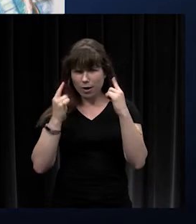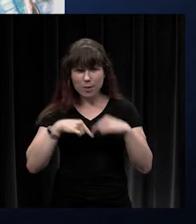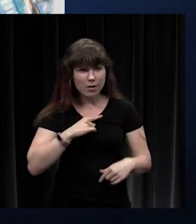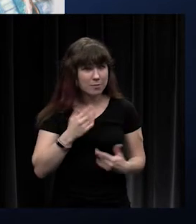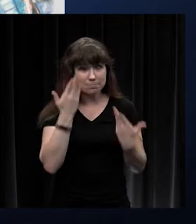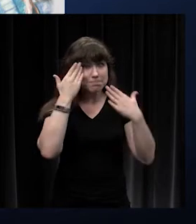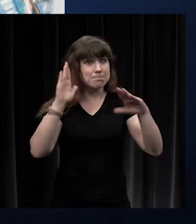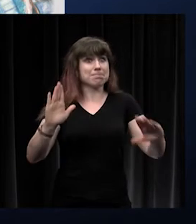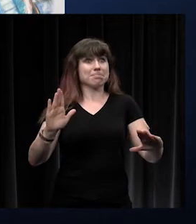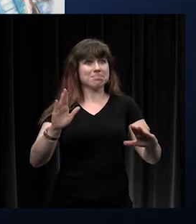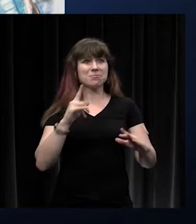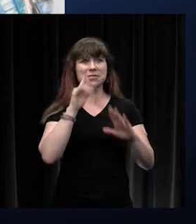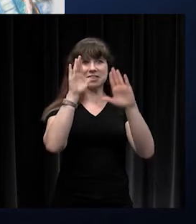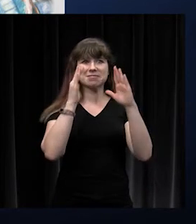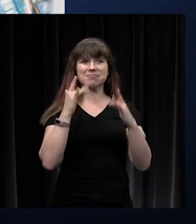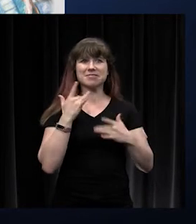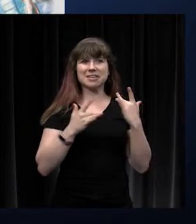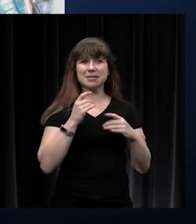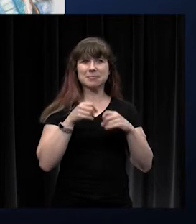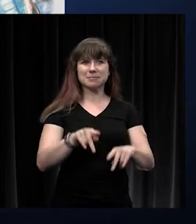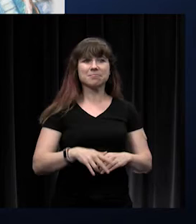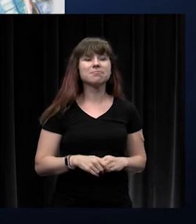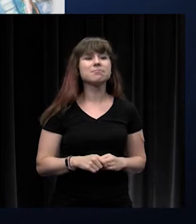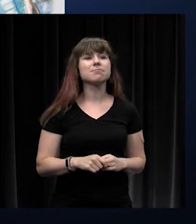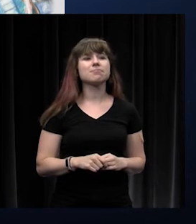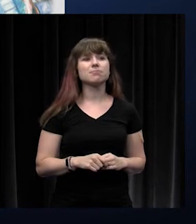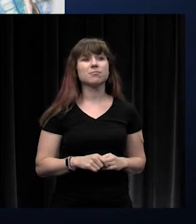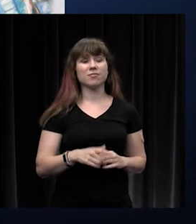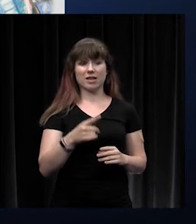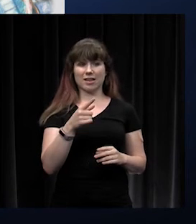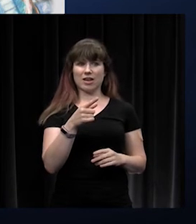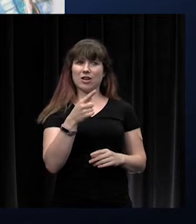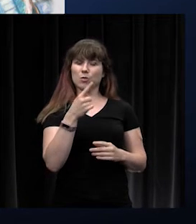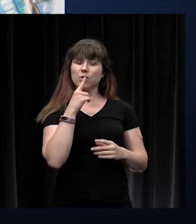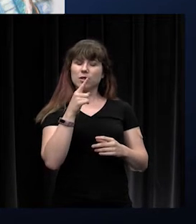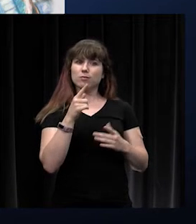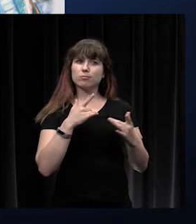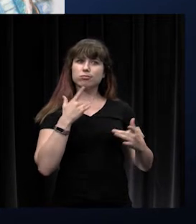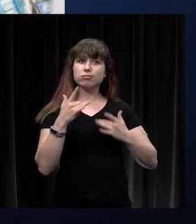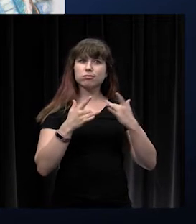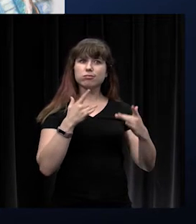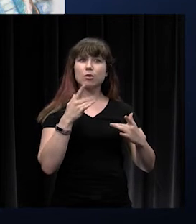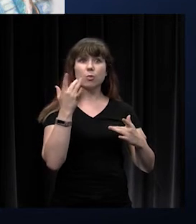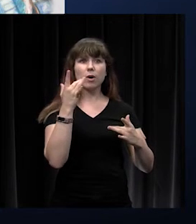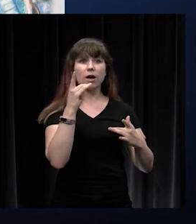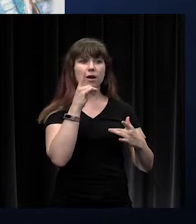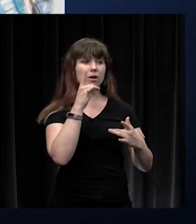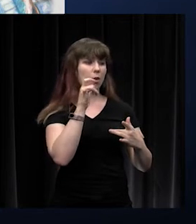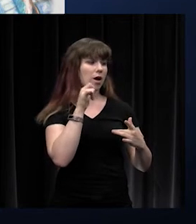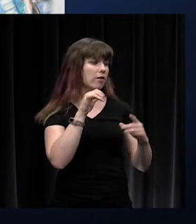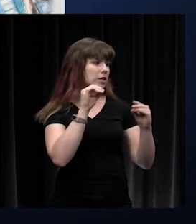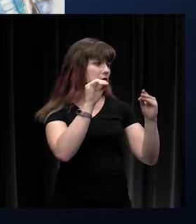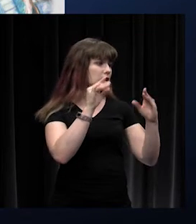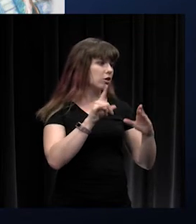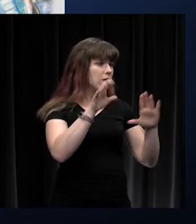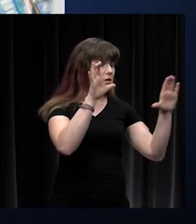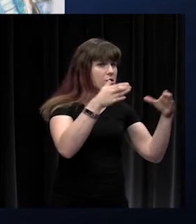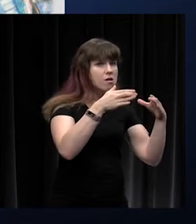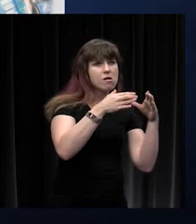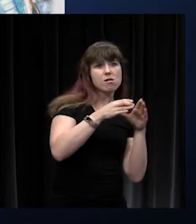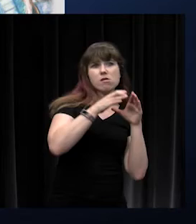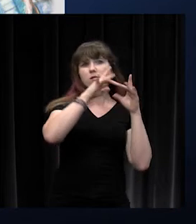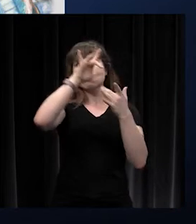exciting because this brings, instead of us having to pay to take our teachers somewhere else, we have it right here. So you'll see there over